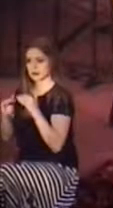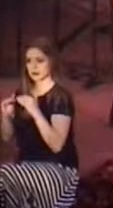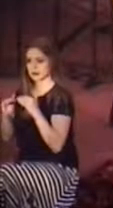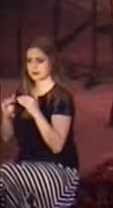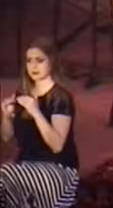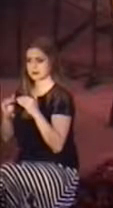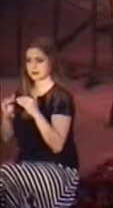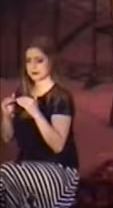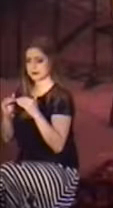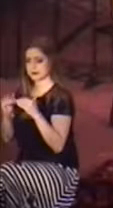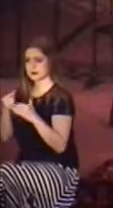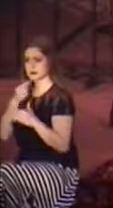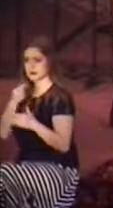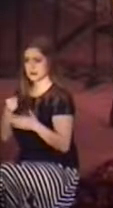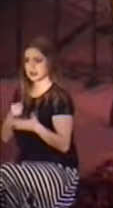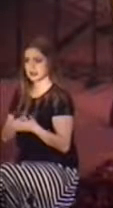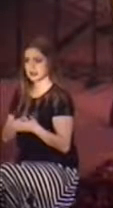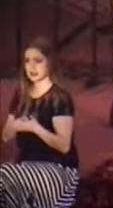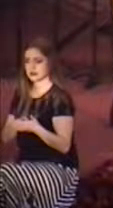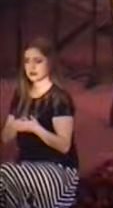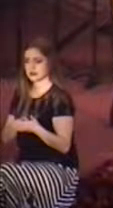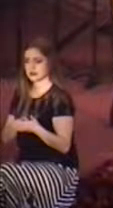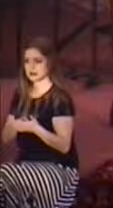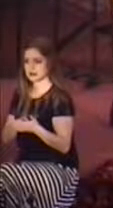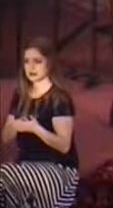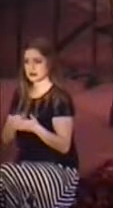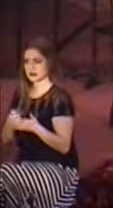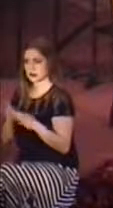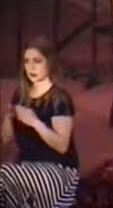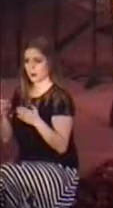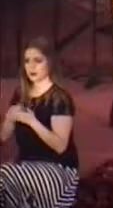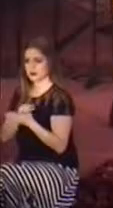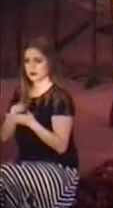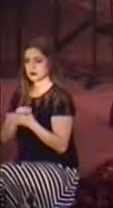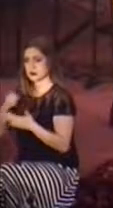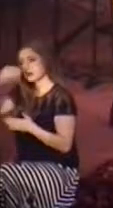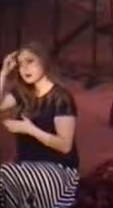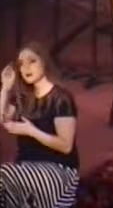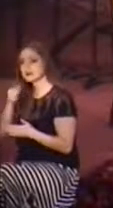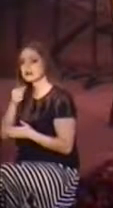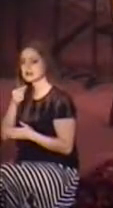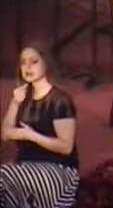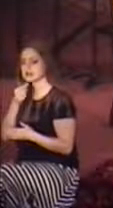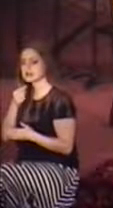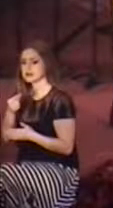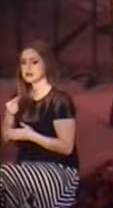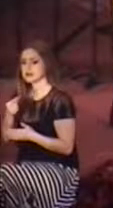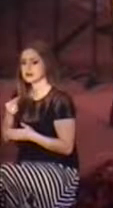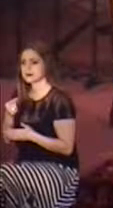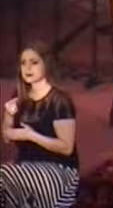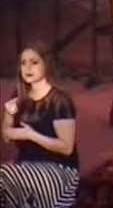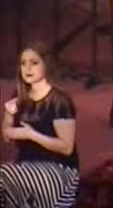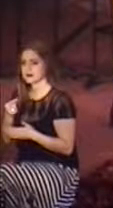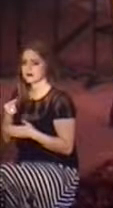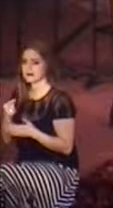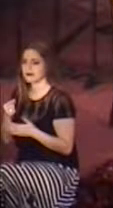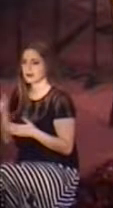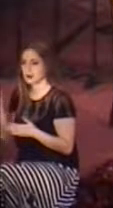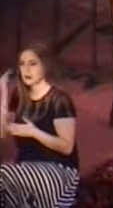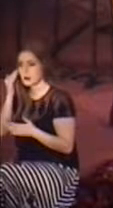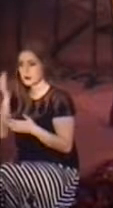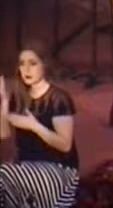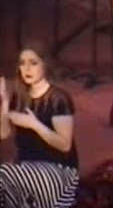here's what it says. Here's what it said right there as it read the opening scripture. Mary says, Joseph was told this by the angel, she will bear a son. You will